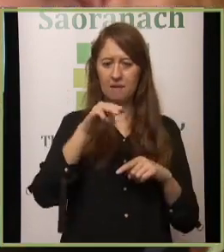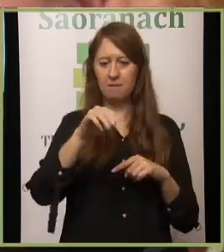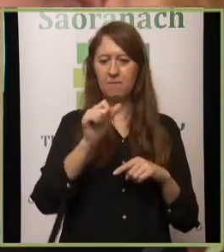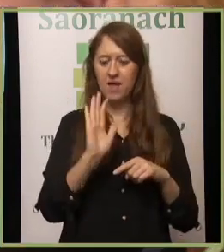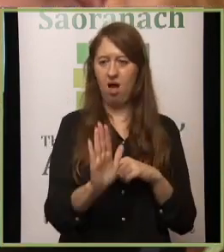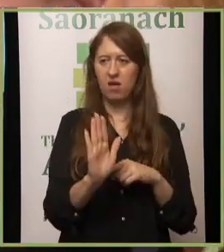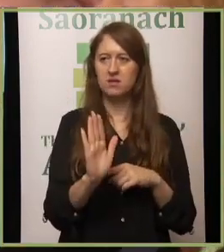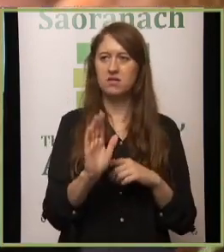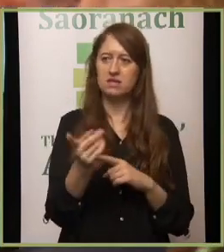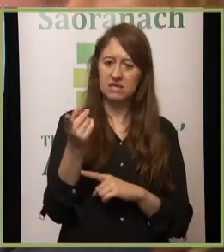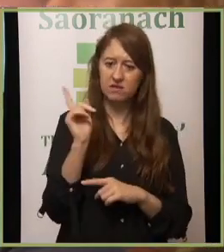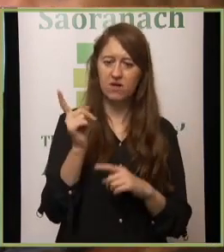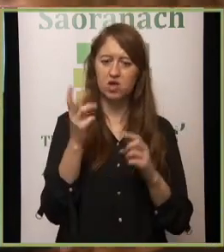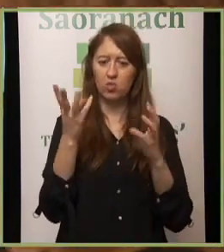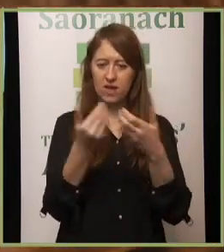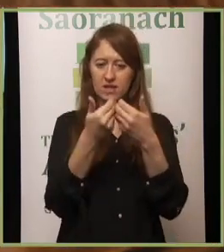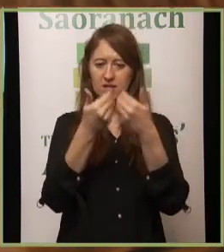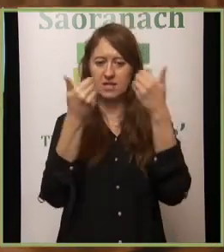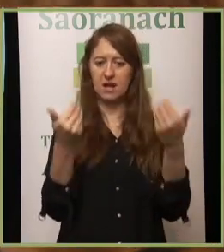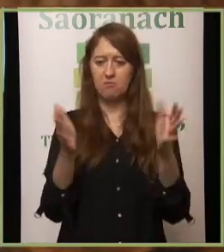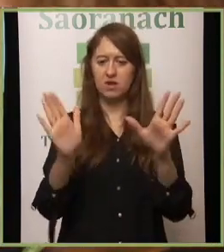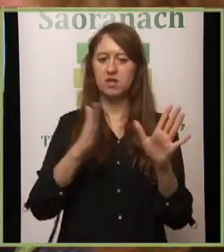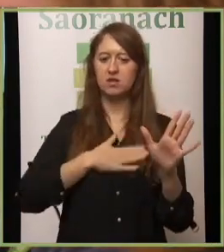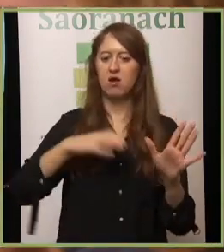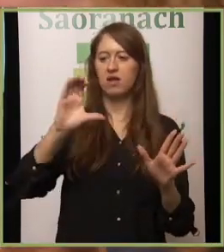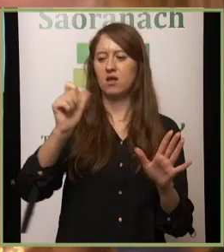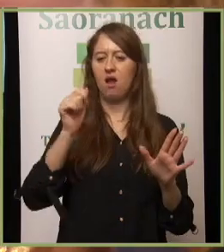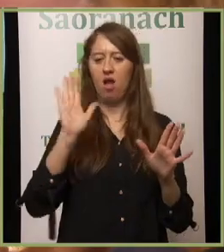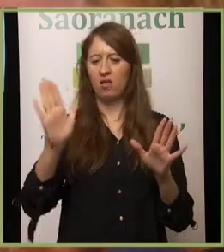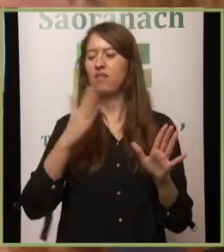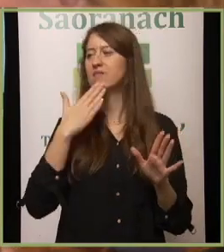as a separate. Sorry, Cathal. Thank you. And Hilary?